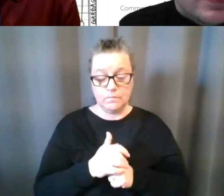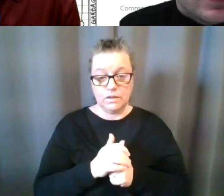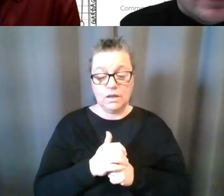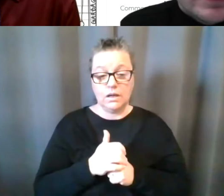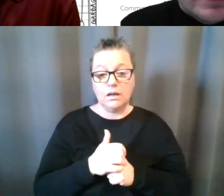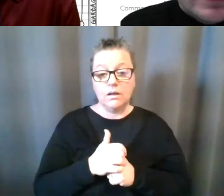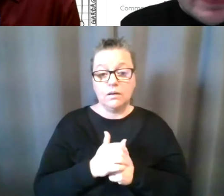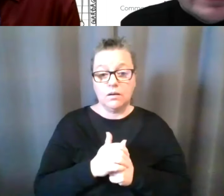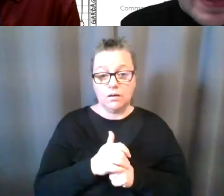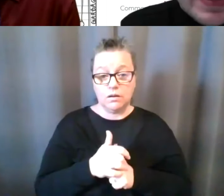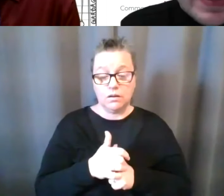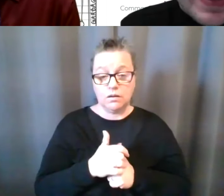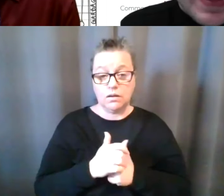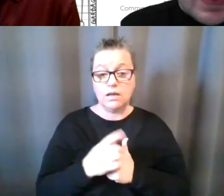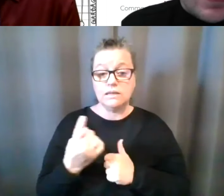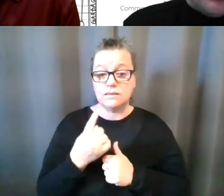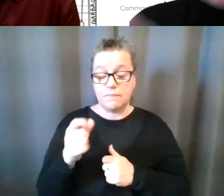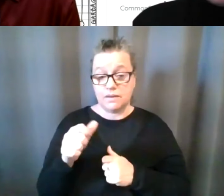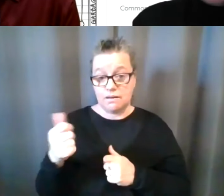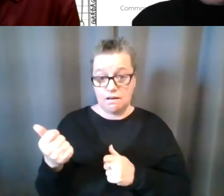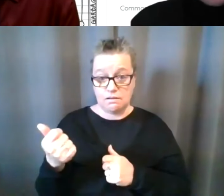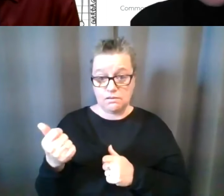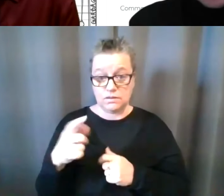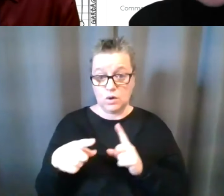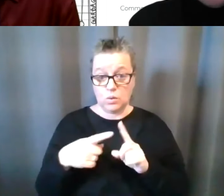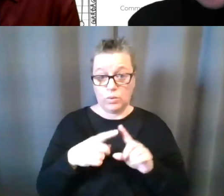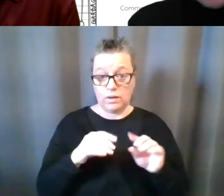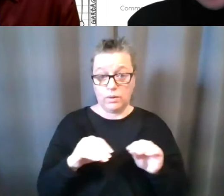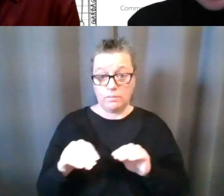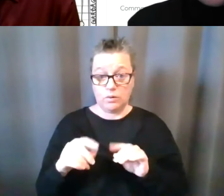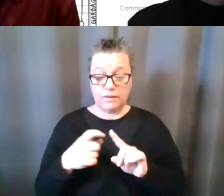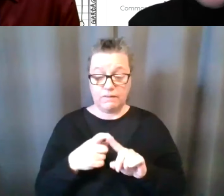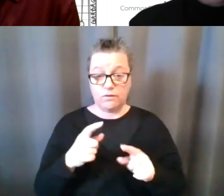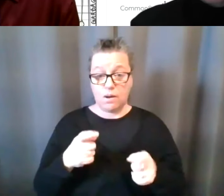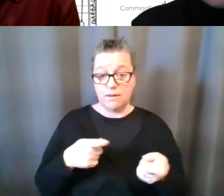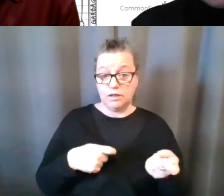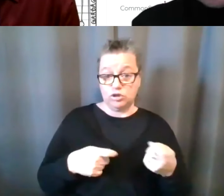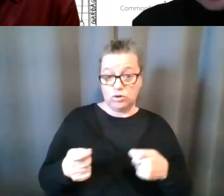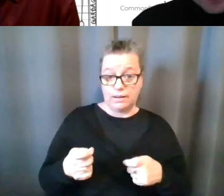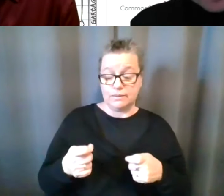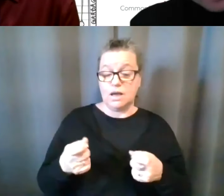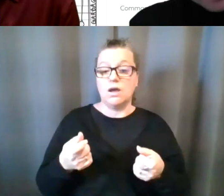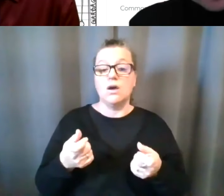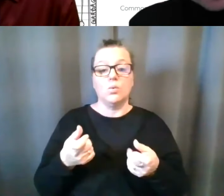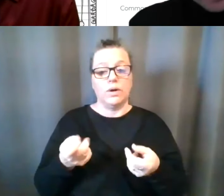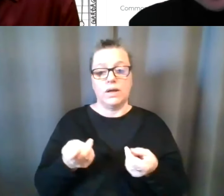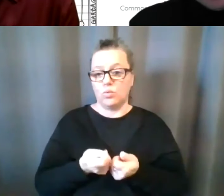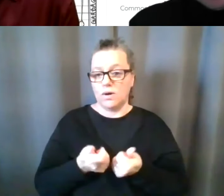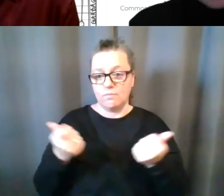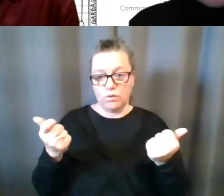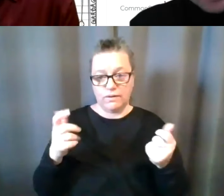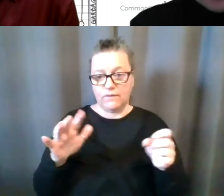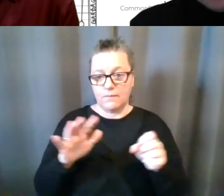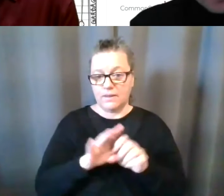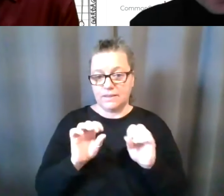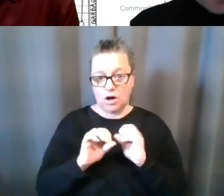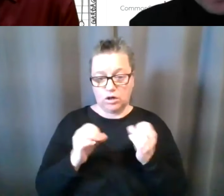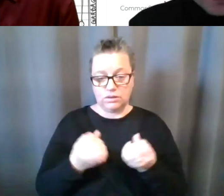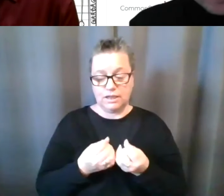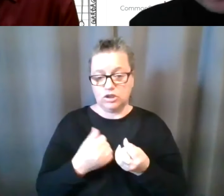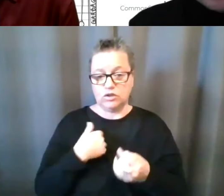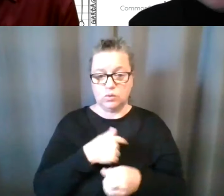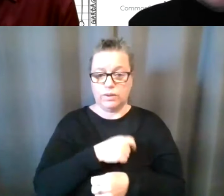Something also say is that once we moved it from transplant, we then removed it from the entire organization. So the organization no